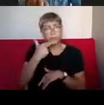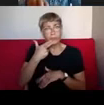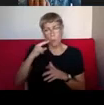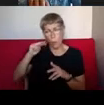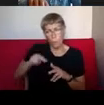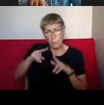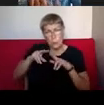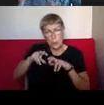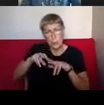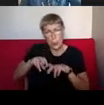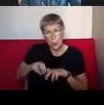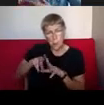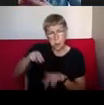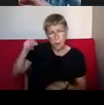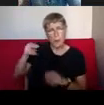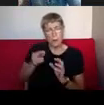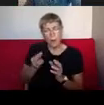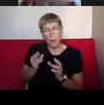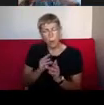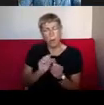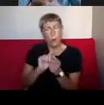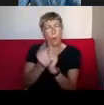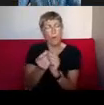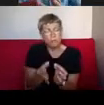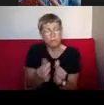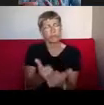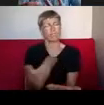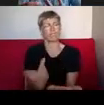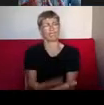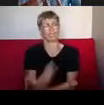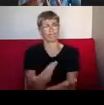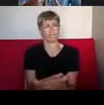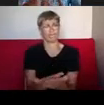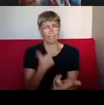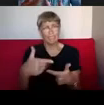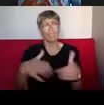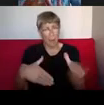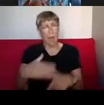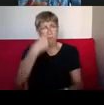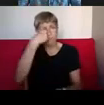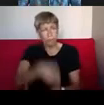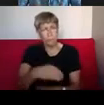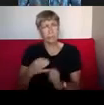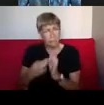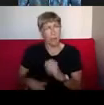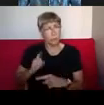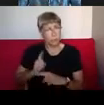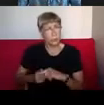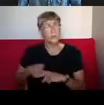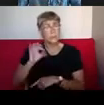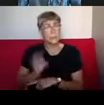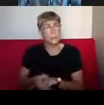prove that the effort done had this return. We wanted to measure the impact